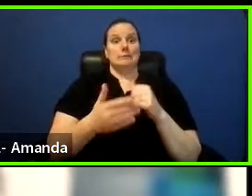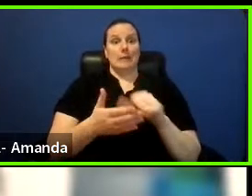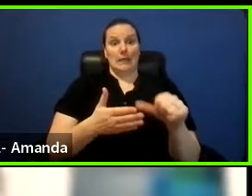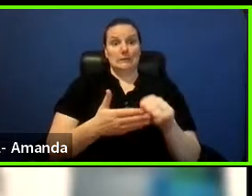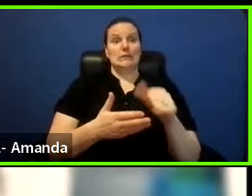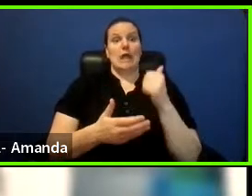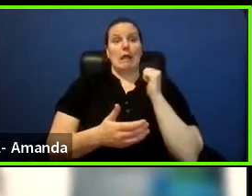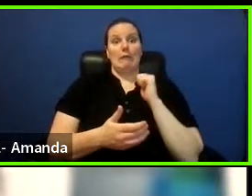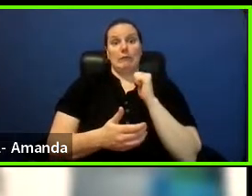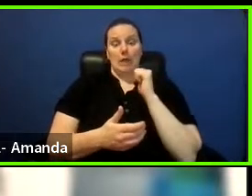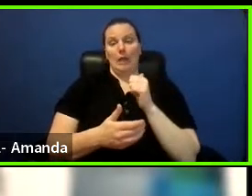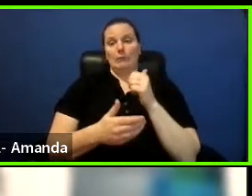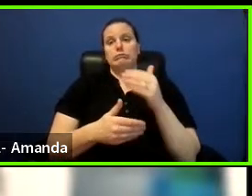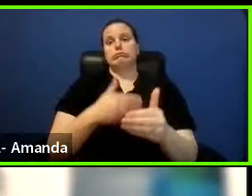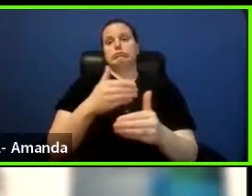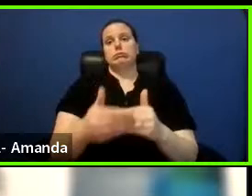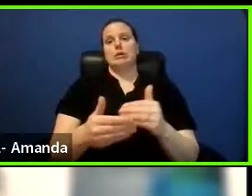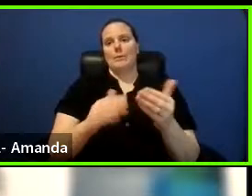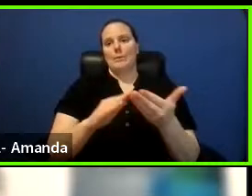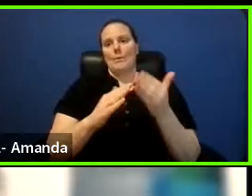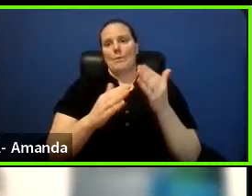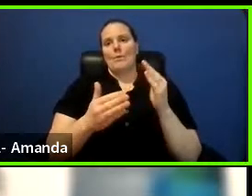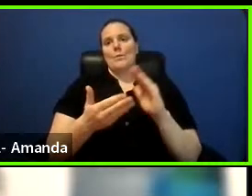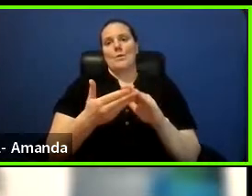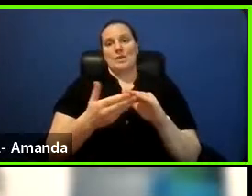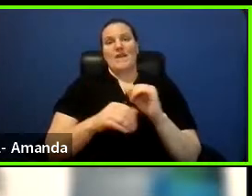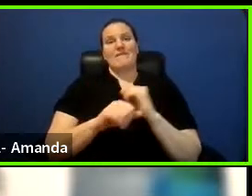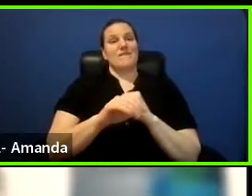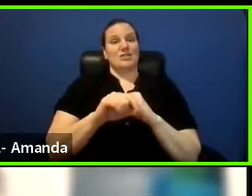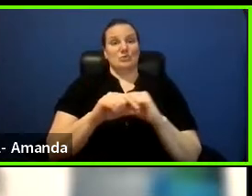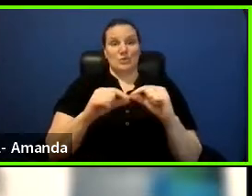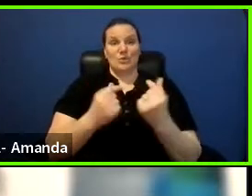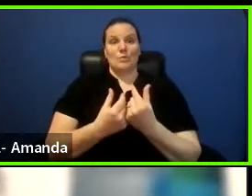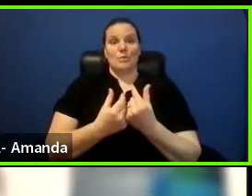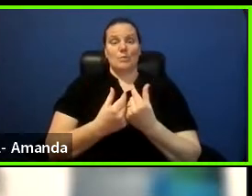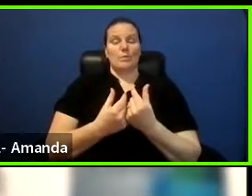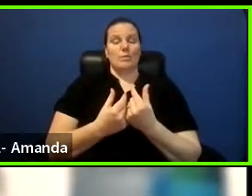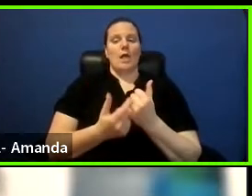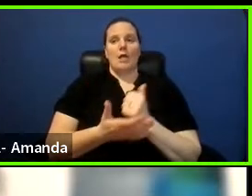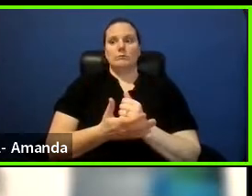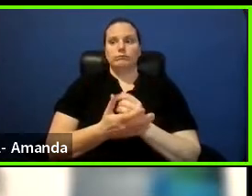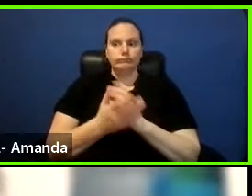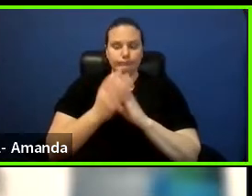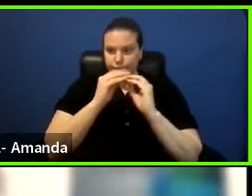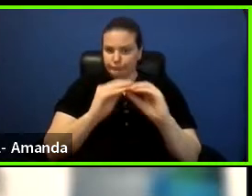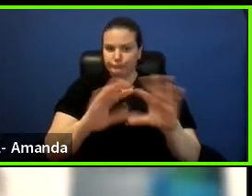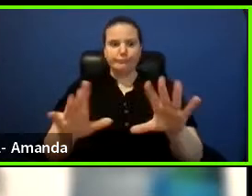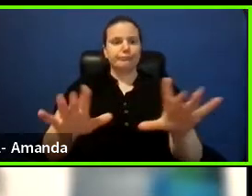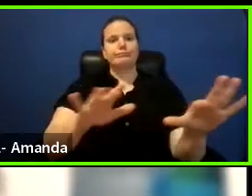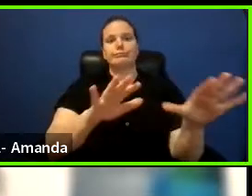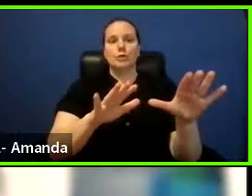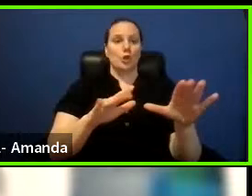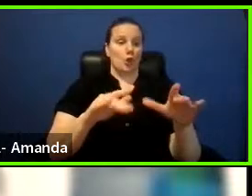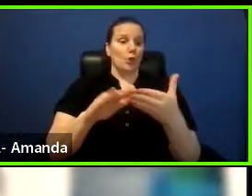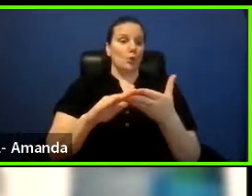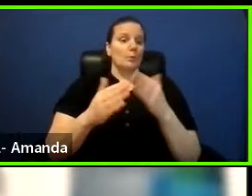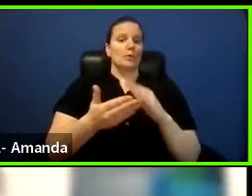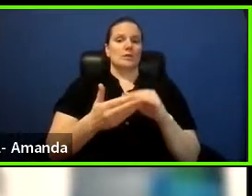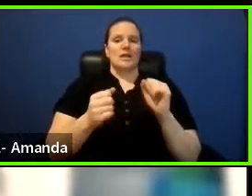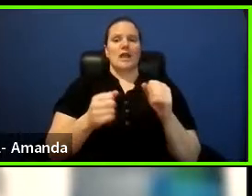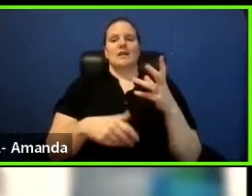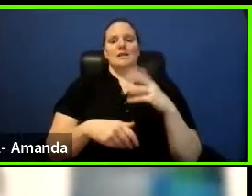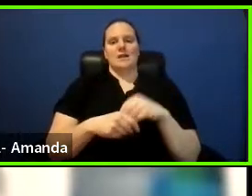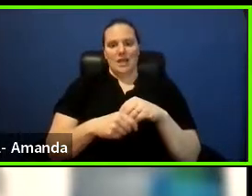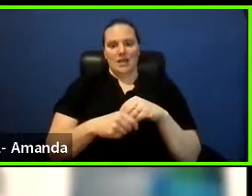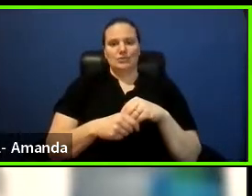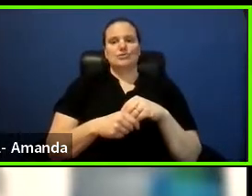point of our community advisory group is to help us get the word out and help us to ensure that the community is able to engage in a